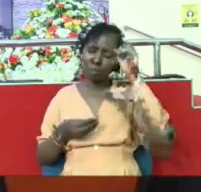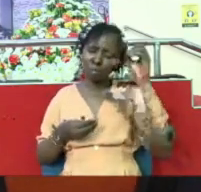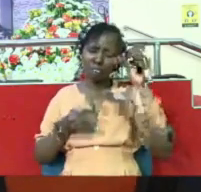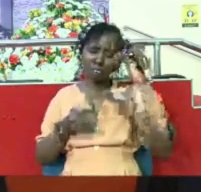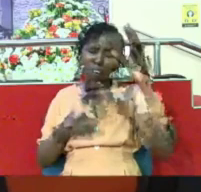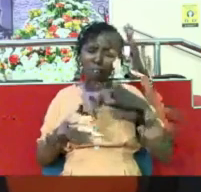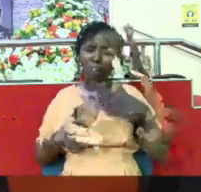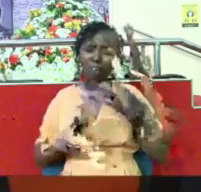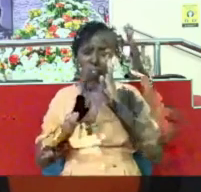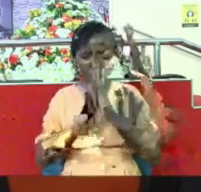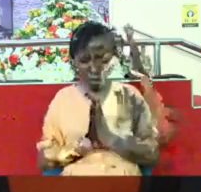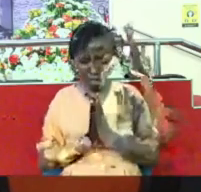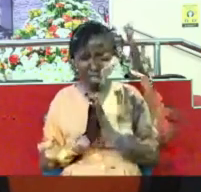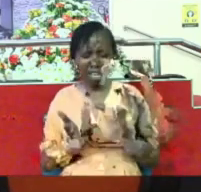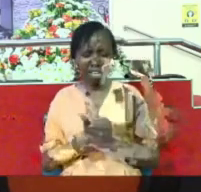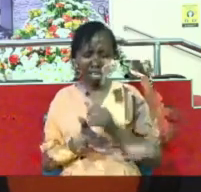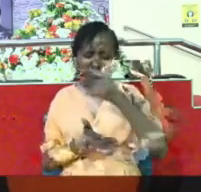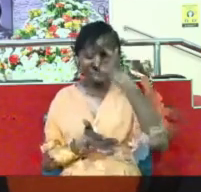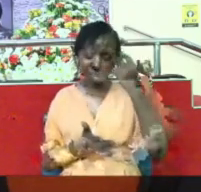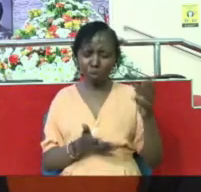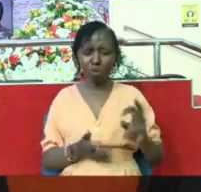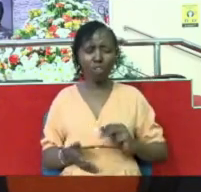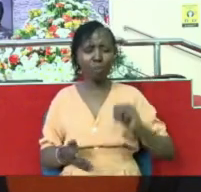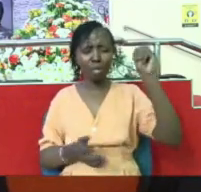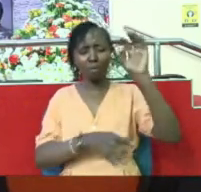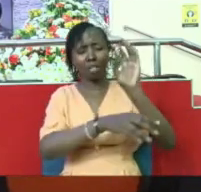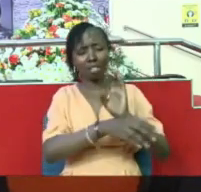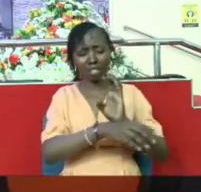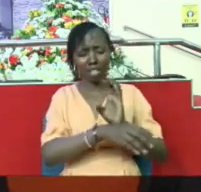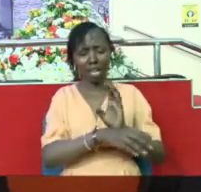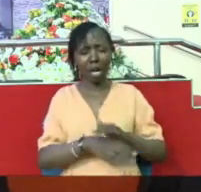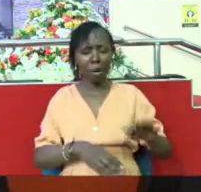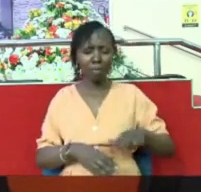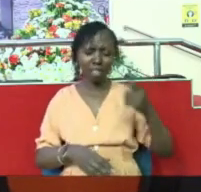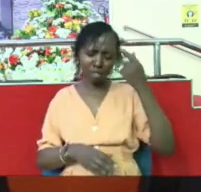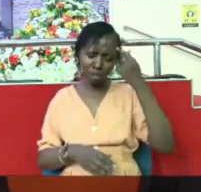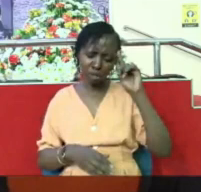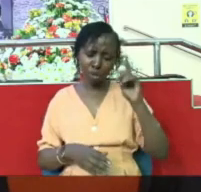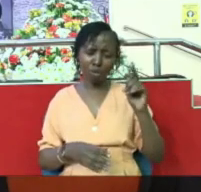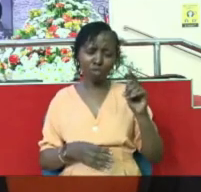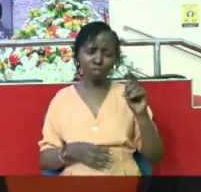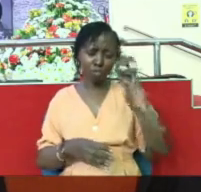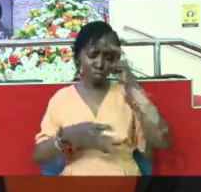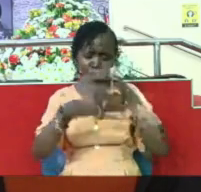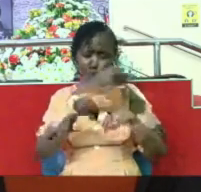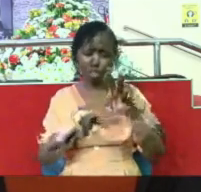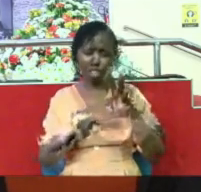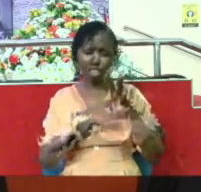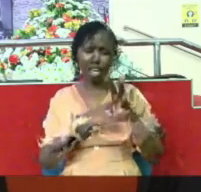because of Shiloh. Kwa sababu ya Shiloh. A place of breakthrough. Mahali pa upenyo. We pray that those that are lifting up their